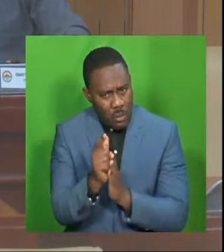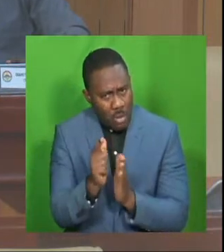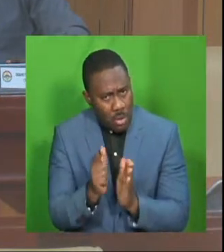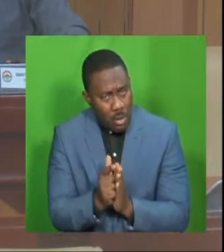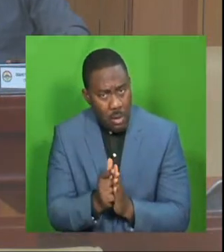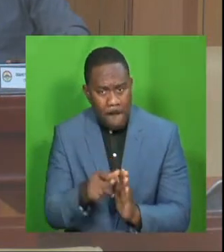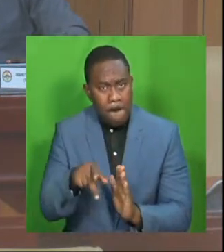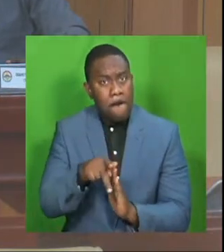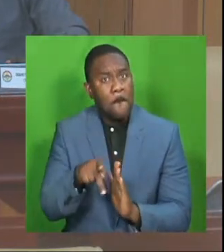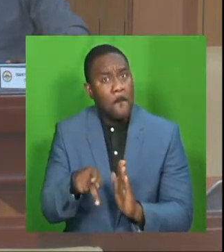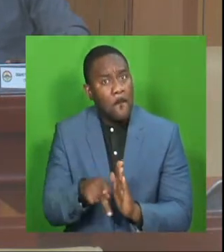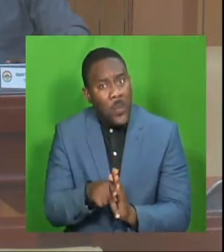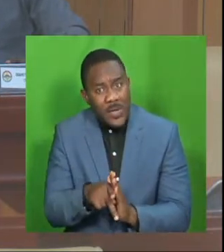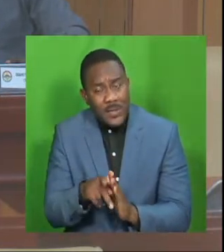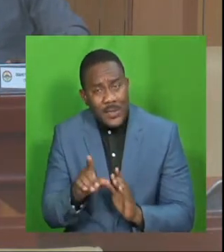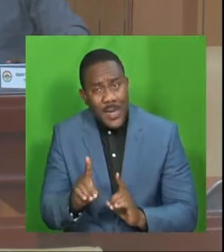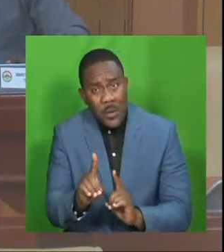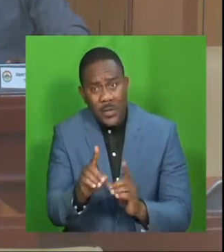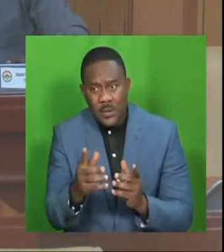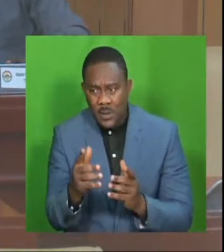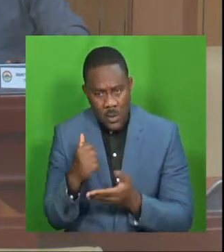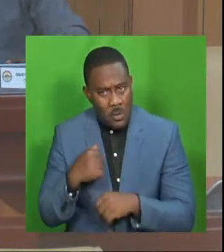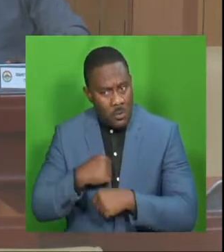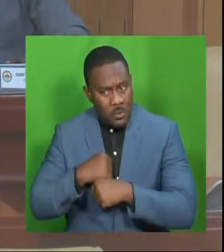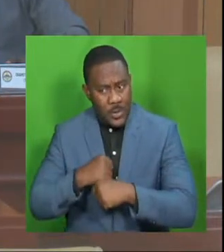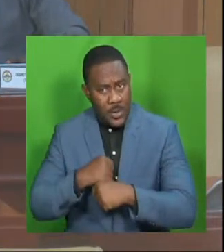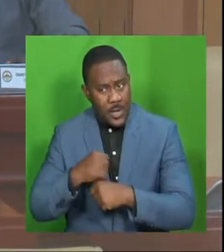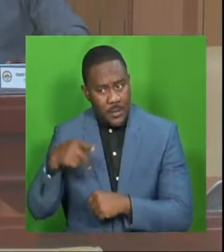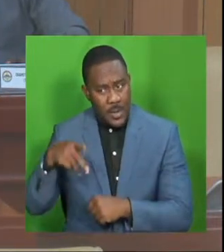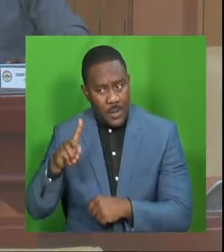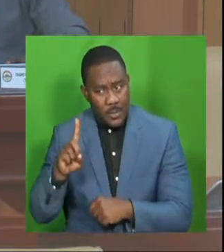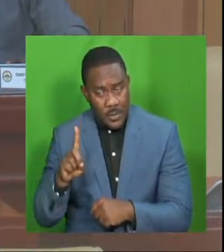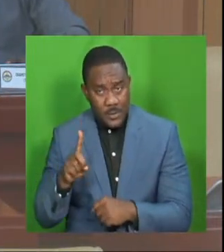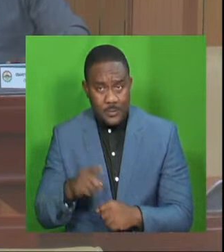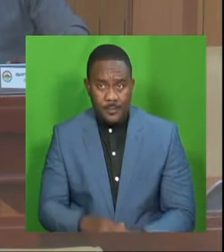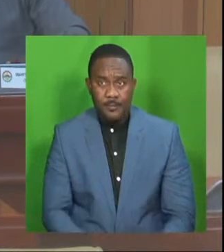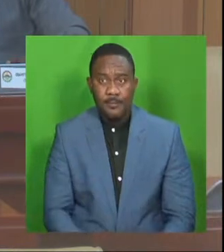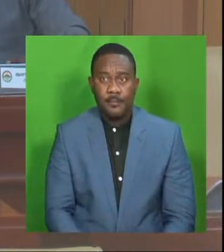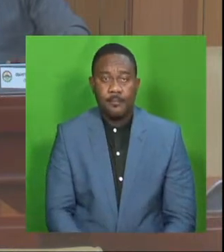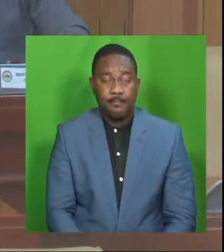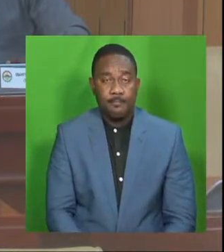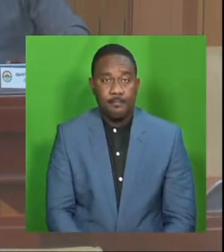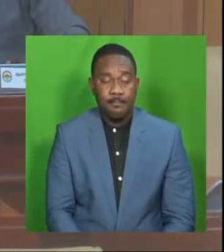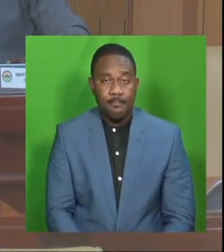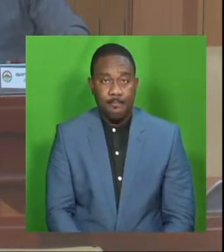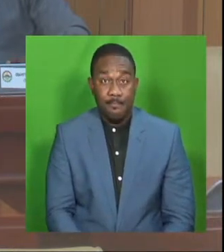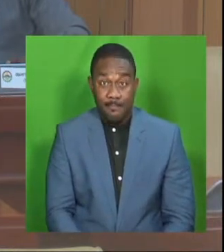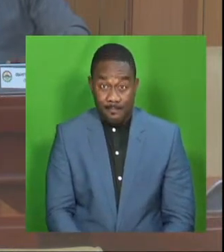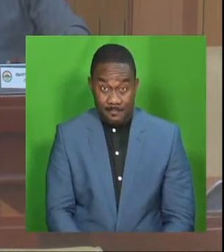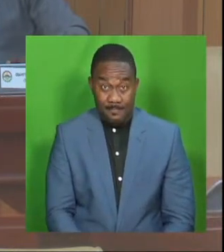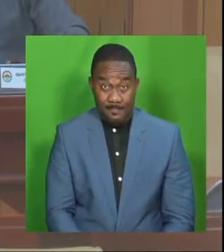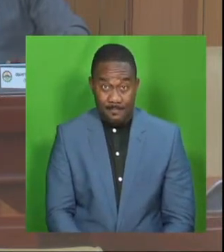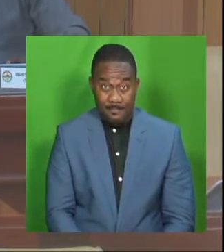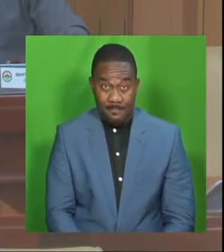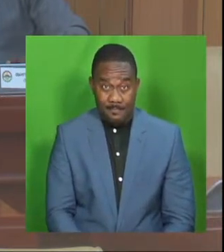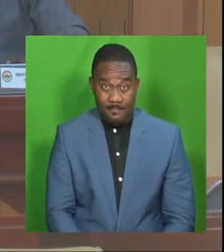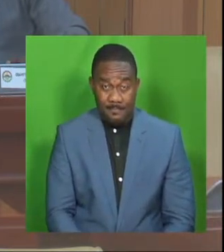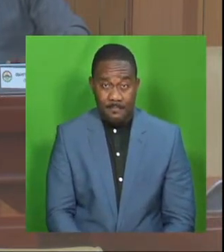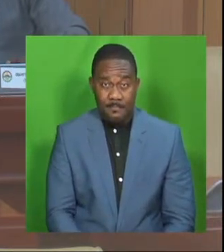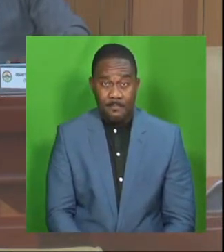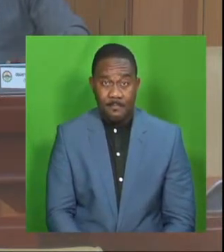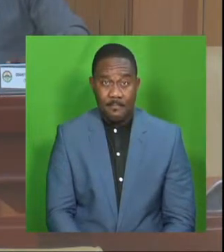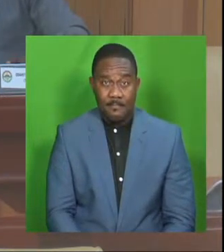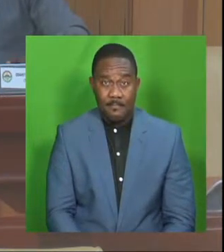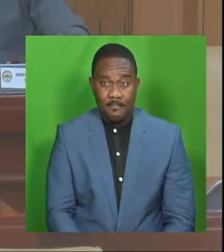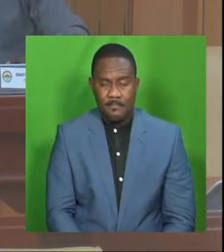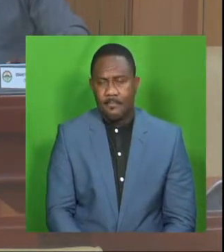and pragmatic steps that will protect persons living with disability. Mr. Speaker, finally, before I bring my comment to an end,